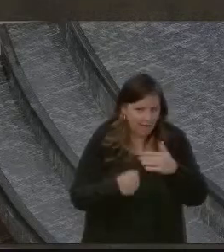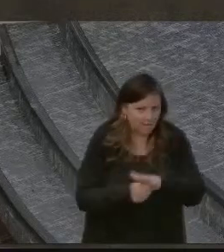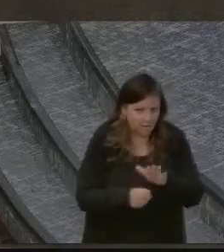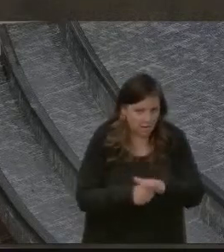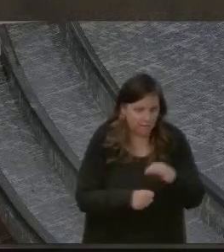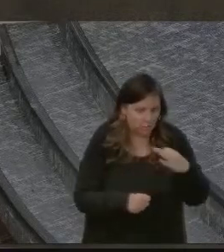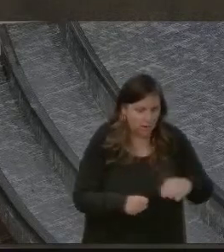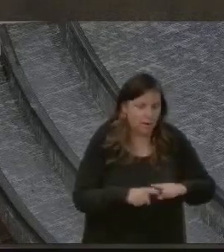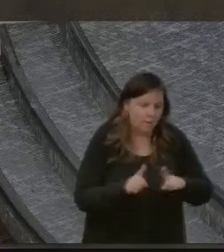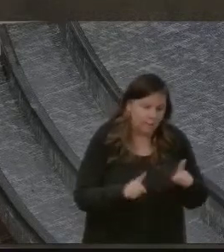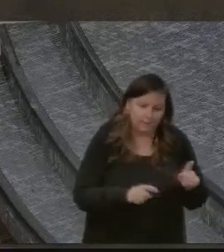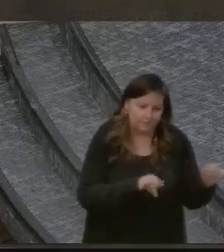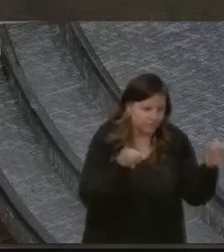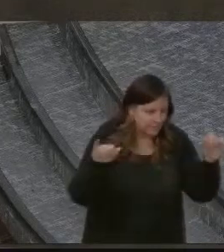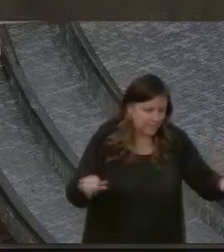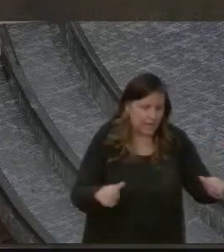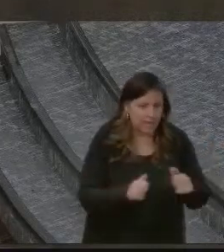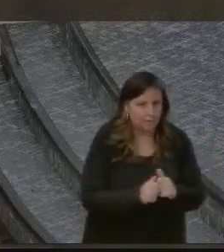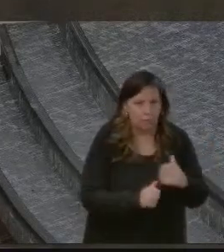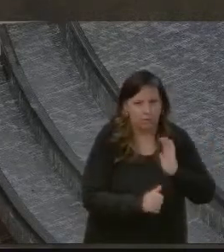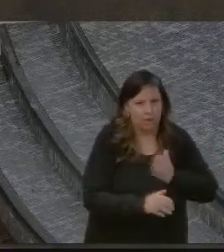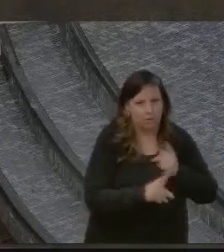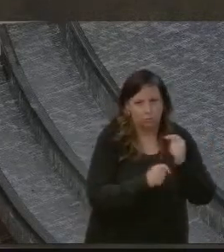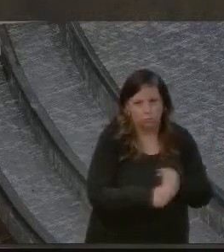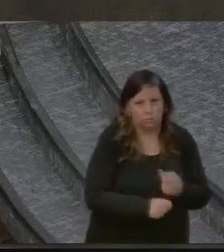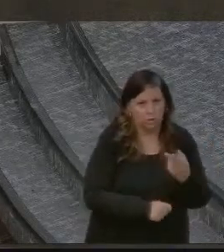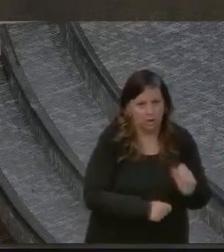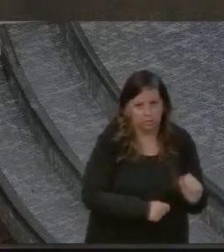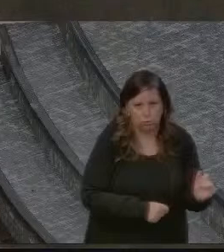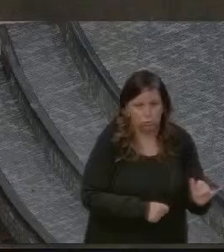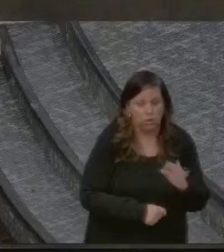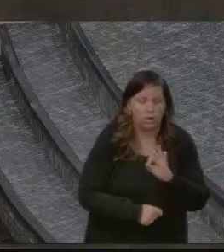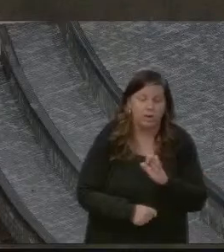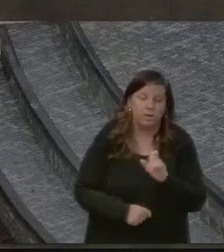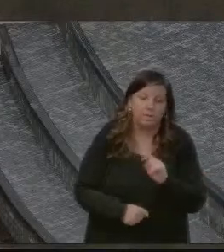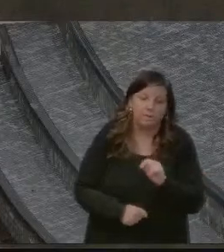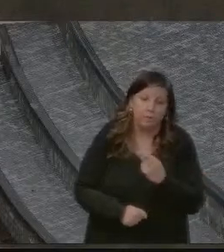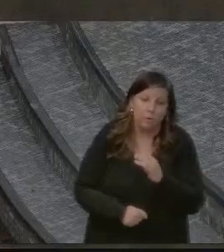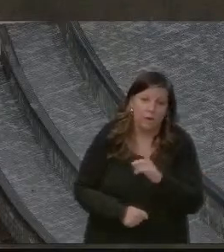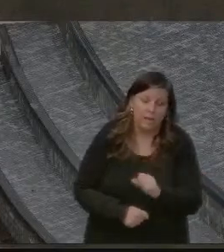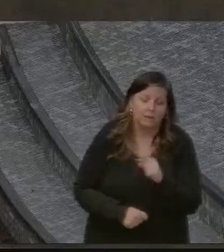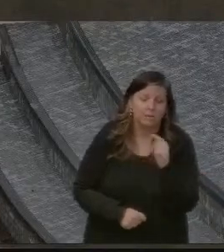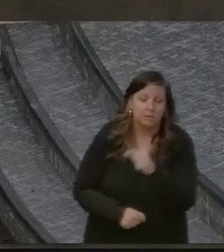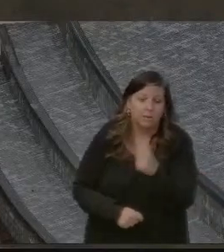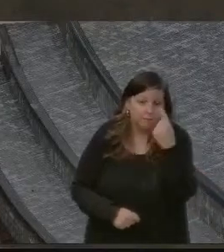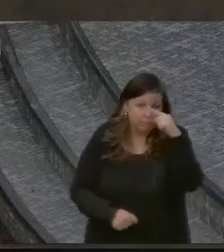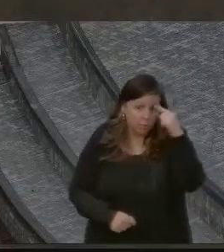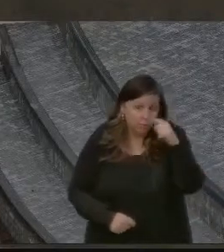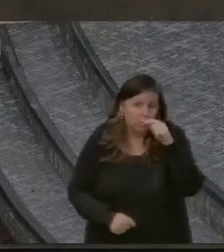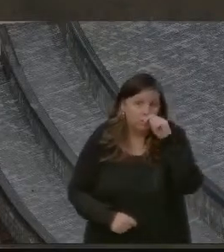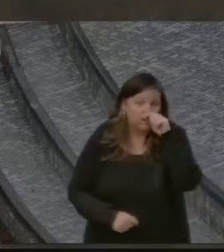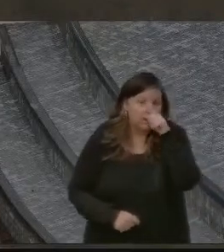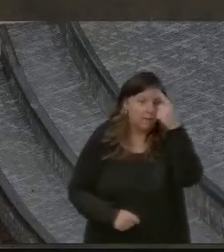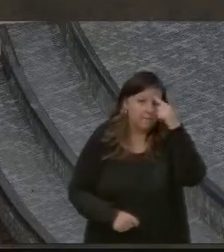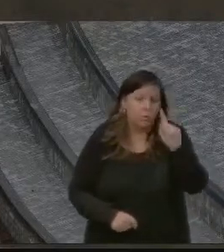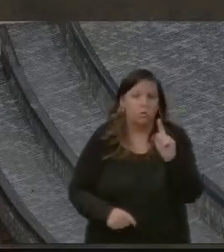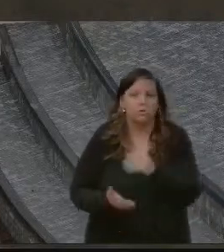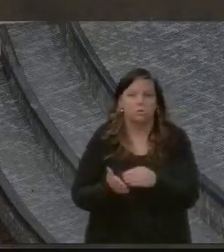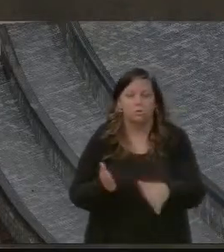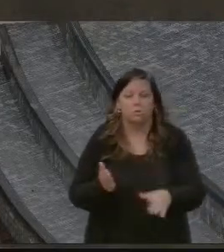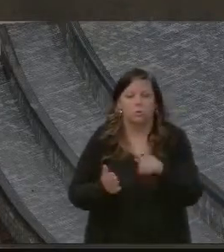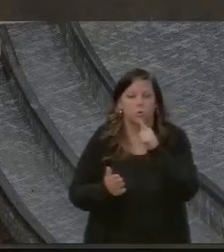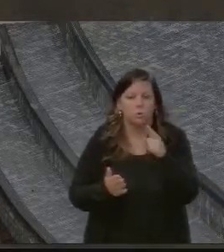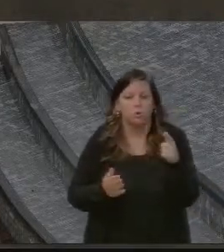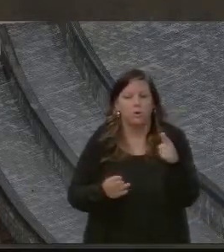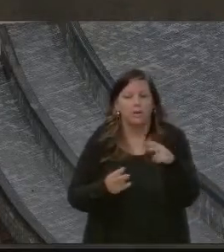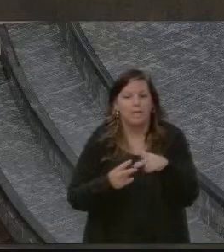have that in our traditional high schools as well. Foothills is designed as a means for those who either are still